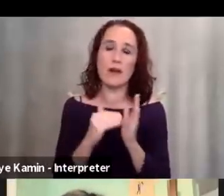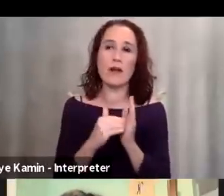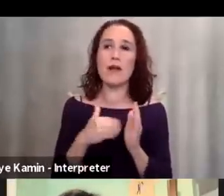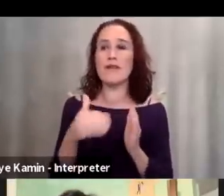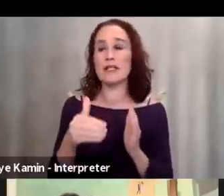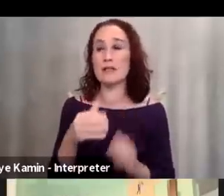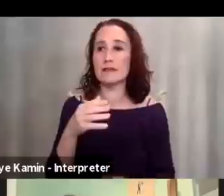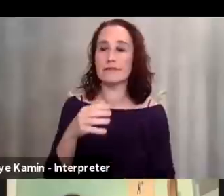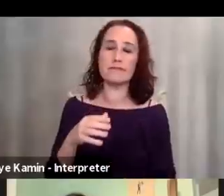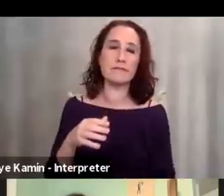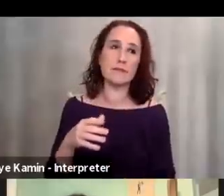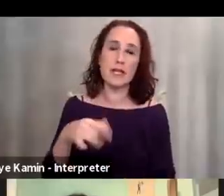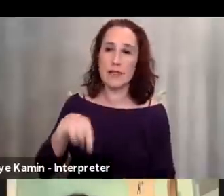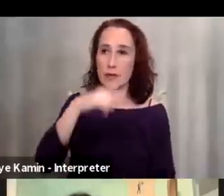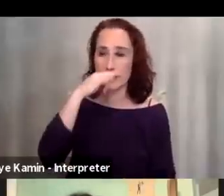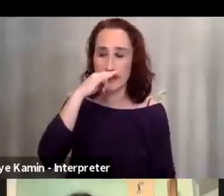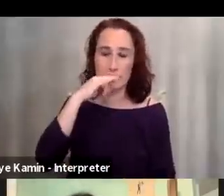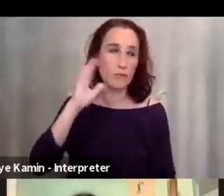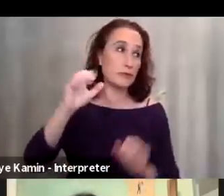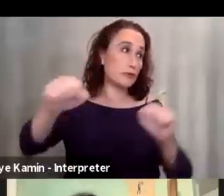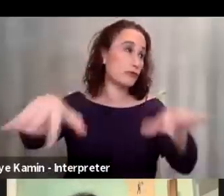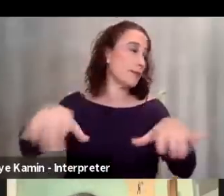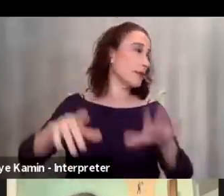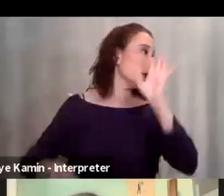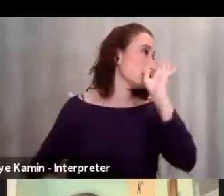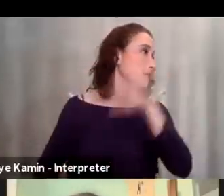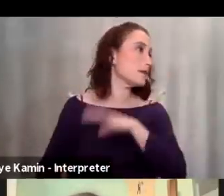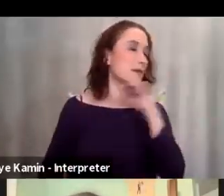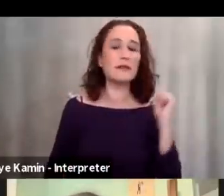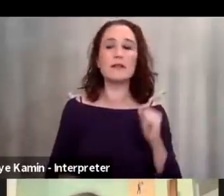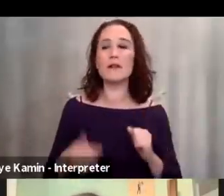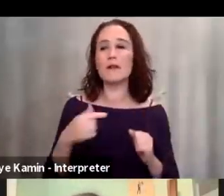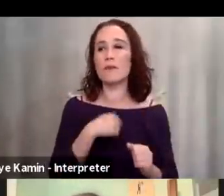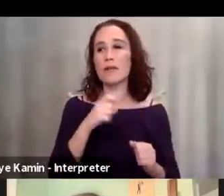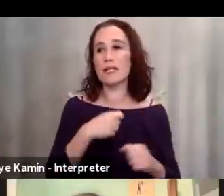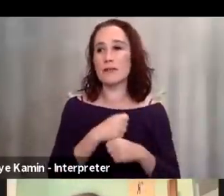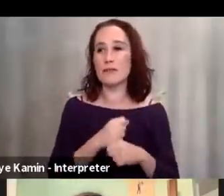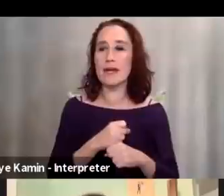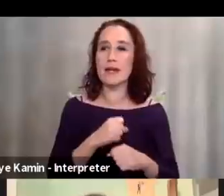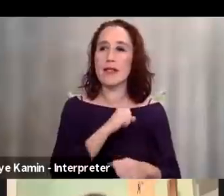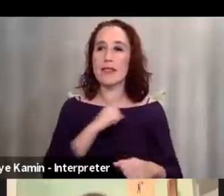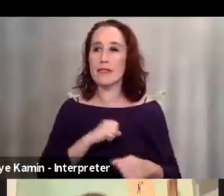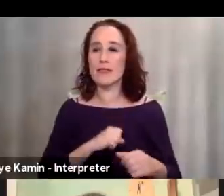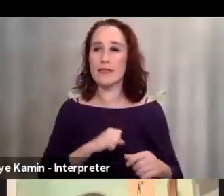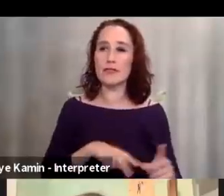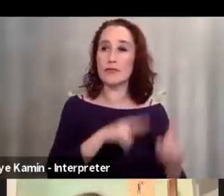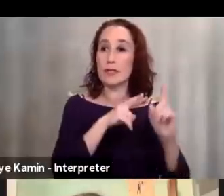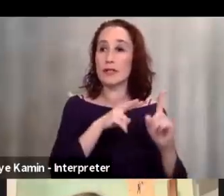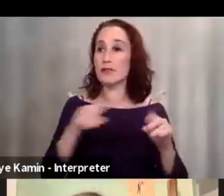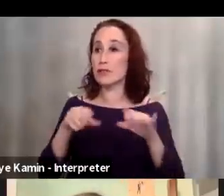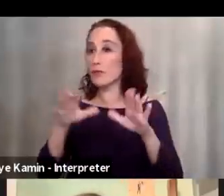this. So we have to start producing the superheroes for them, the wizards,